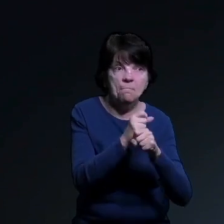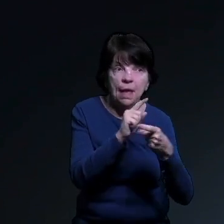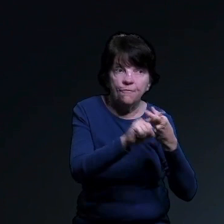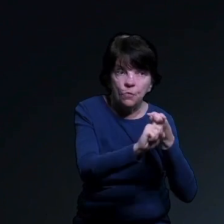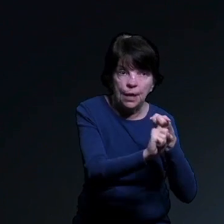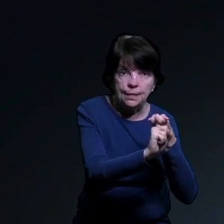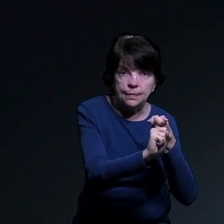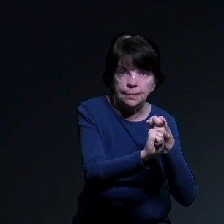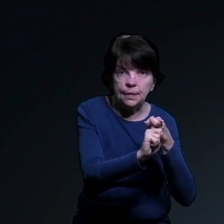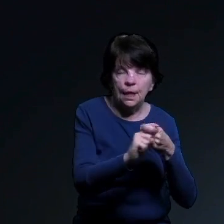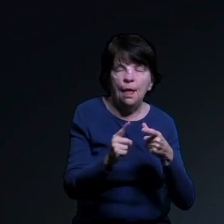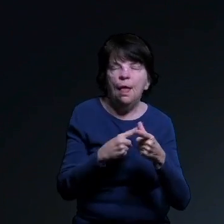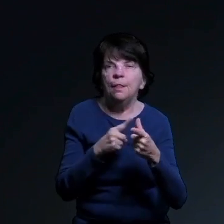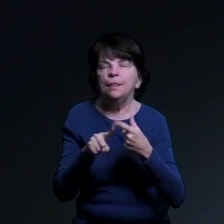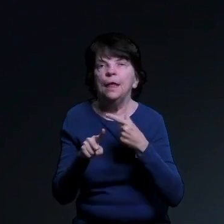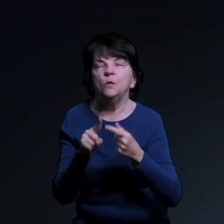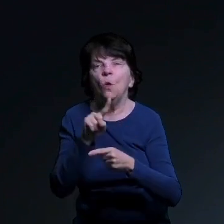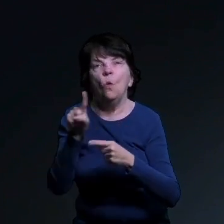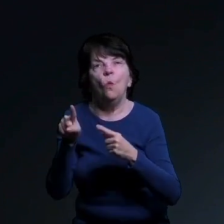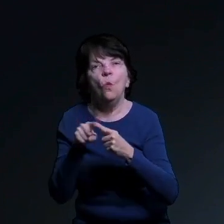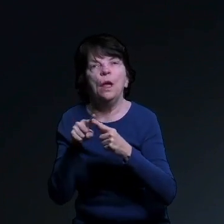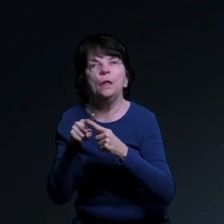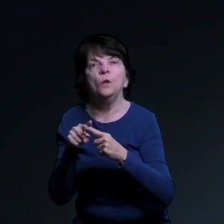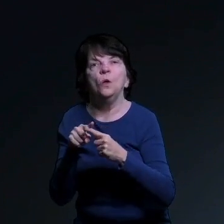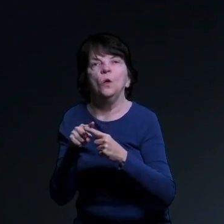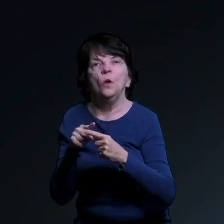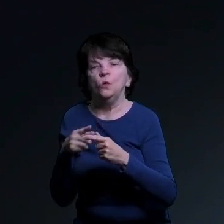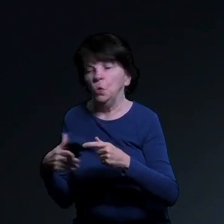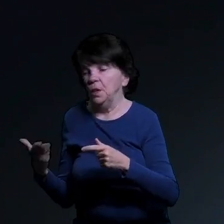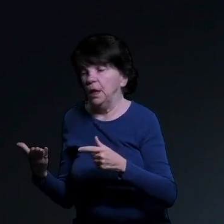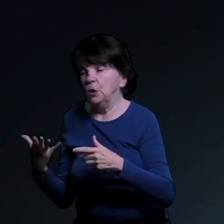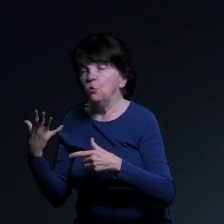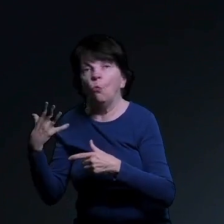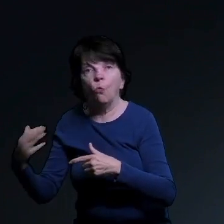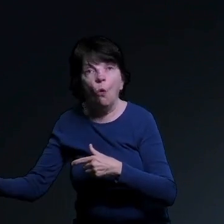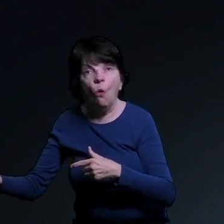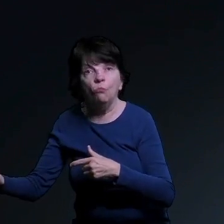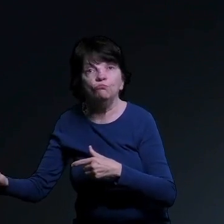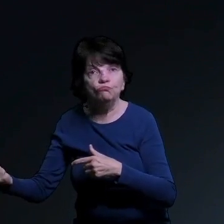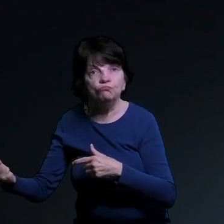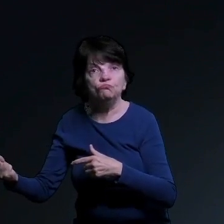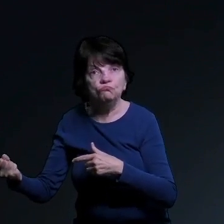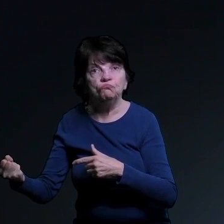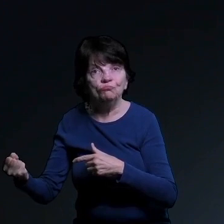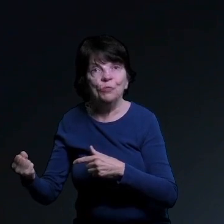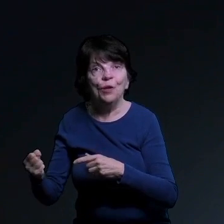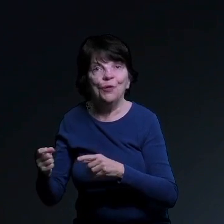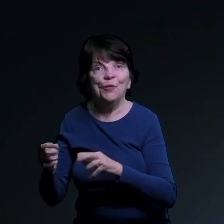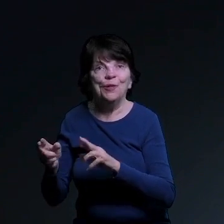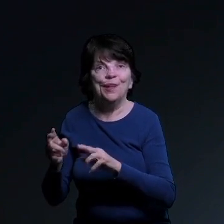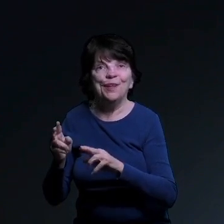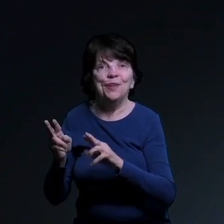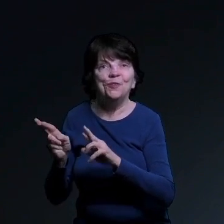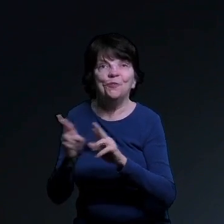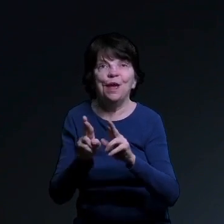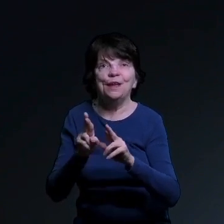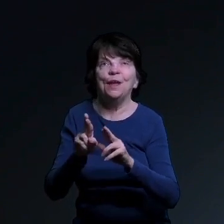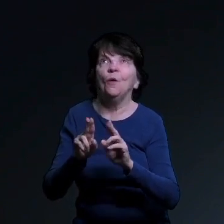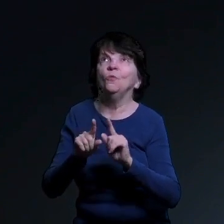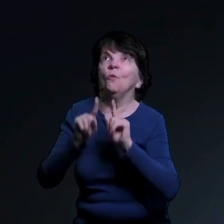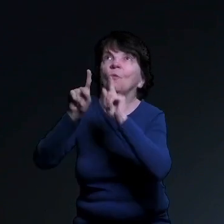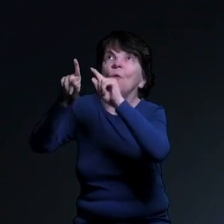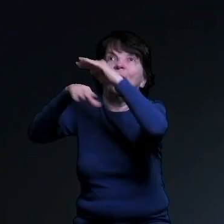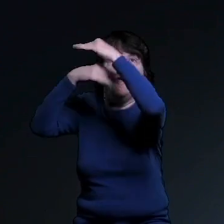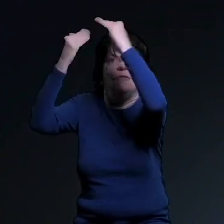gone, they will welcome you to an eternal home. Be a giver. Be a giver. I